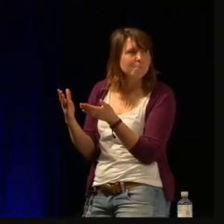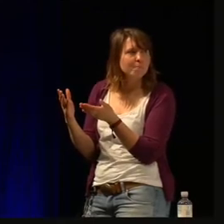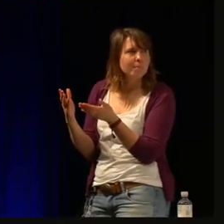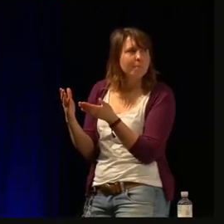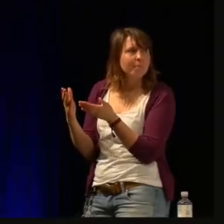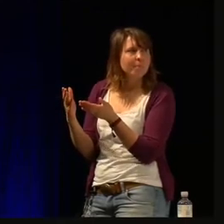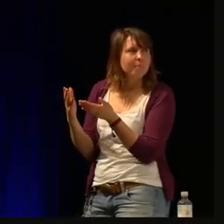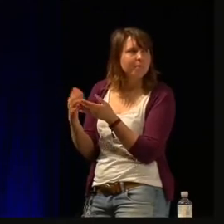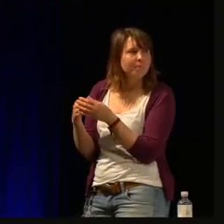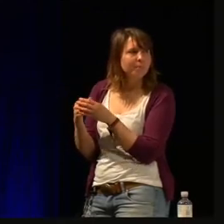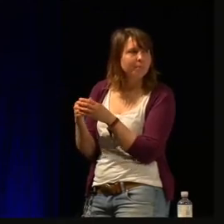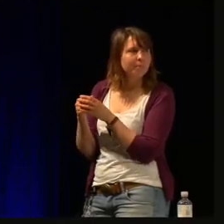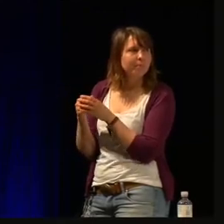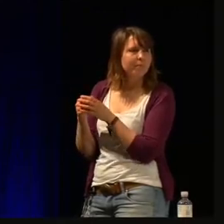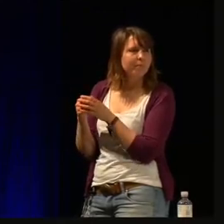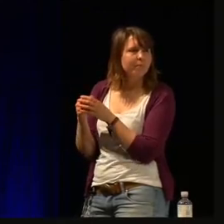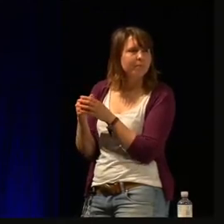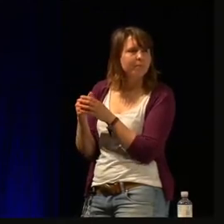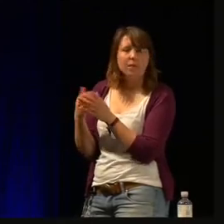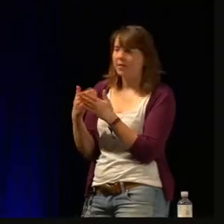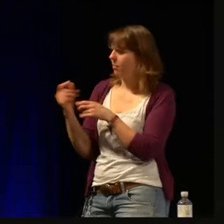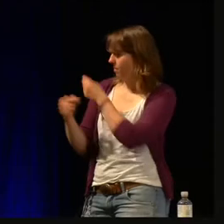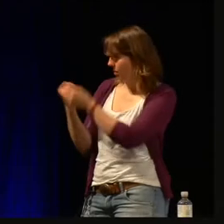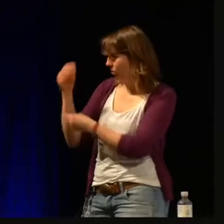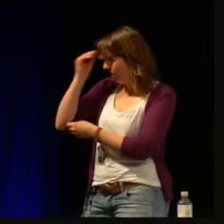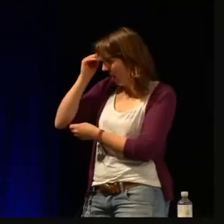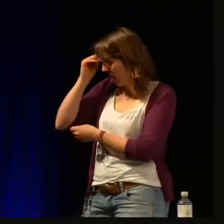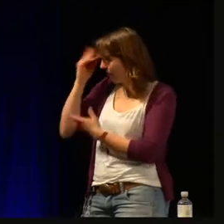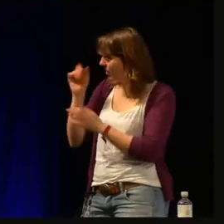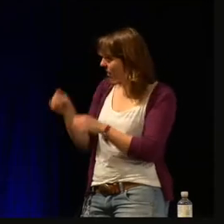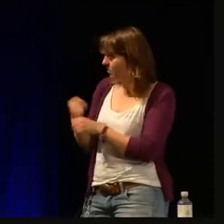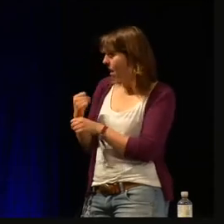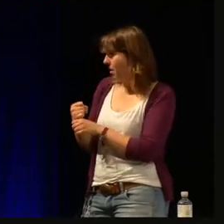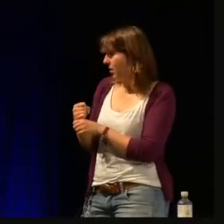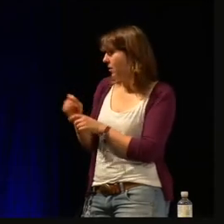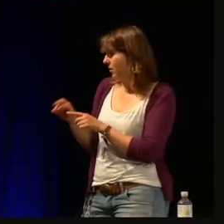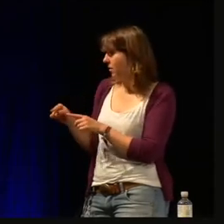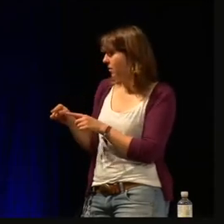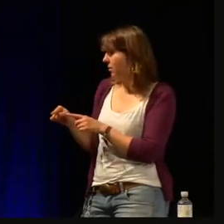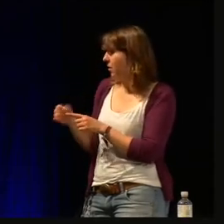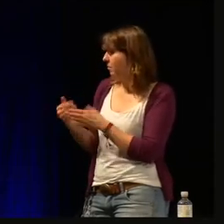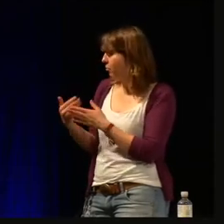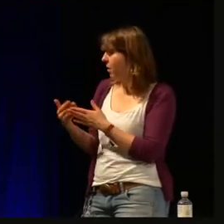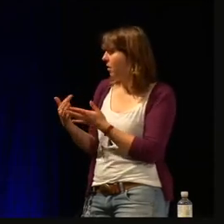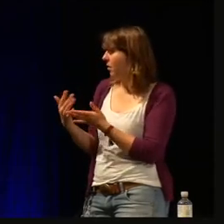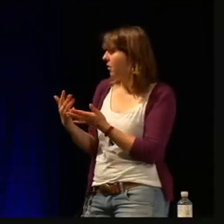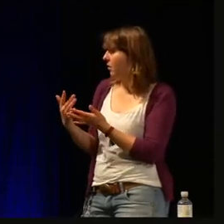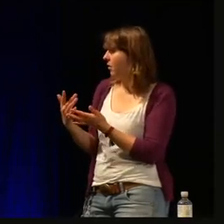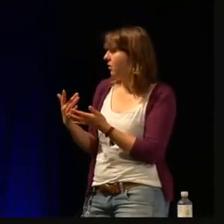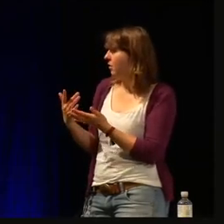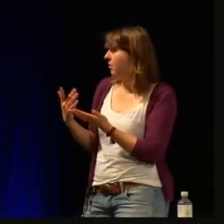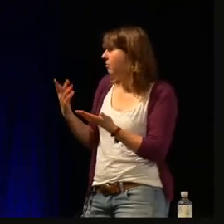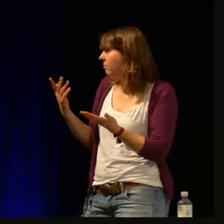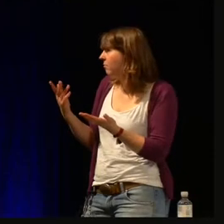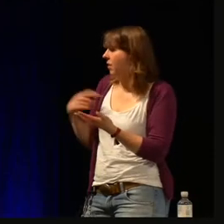different data sets, for example, where I live is often a proxy for where I am from, or other data points. And